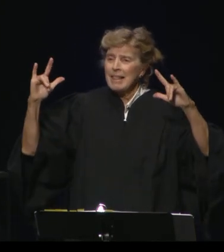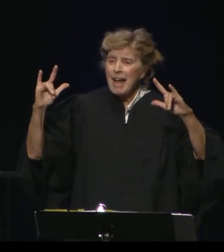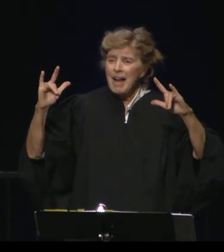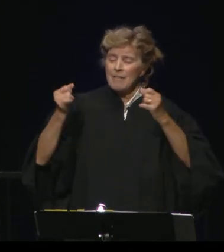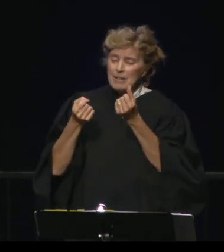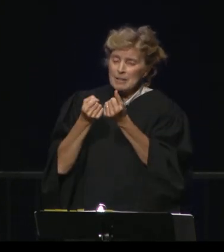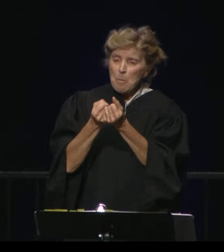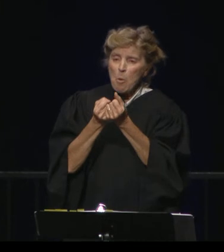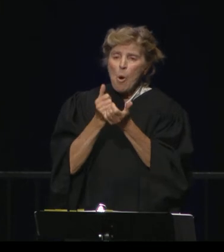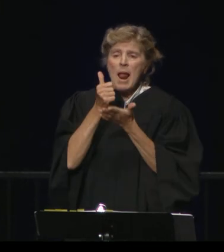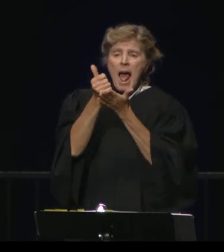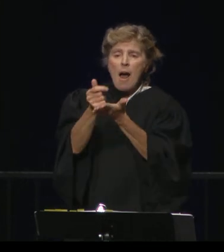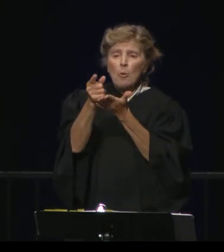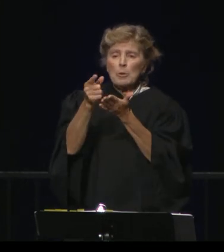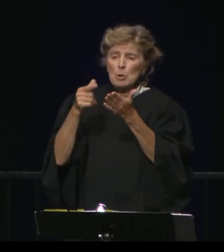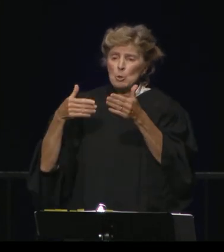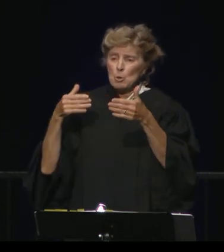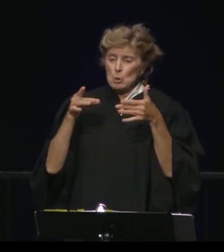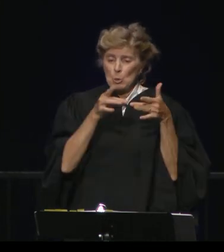here today.